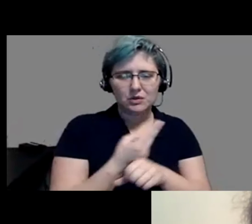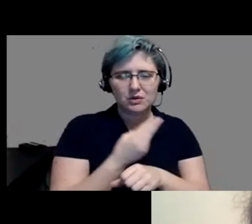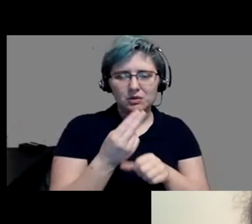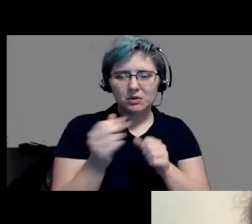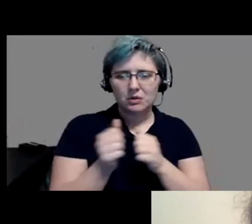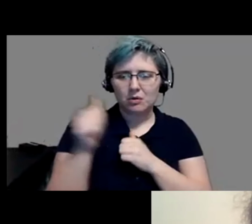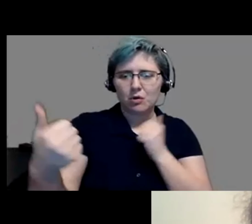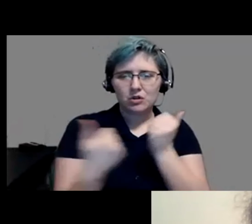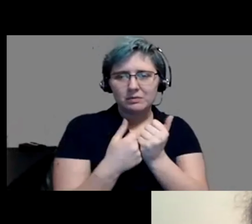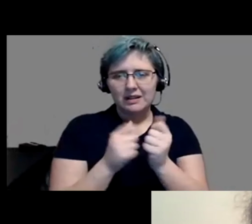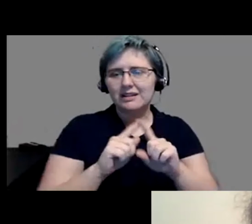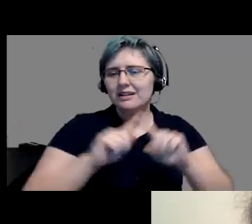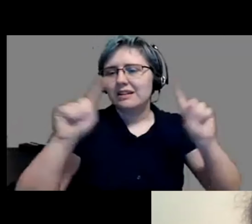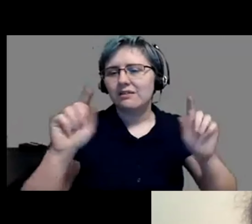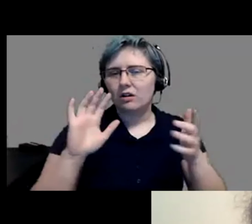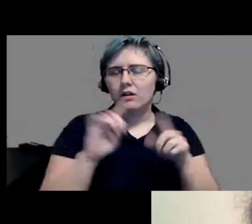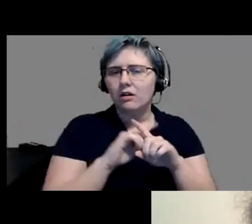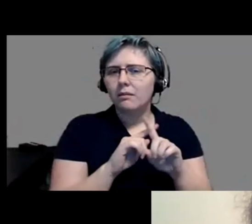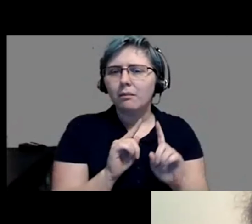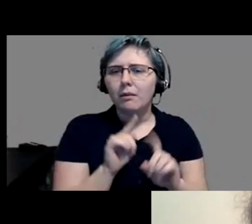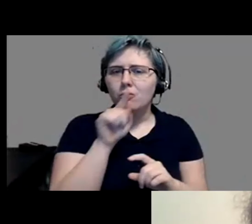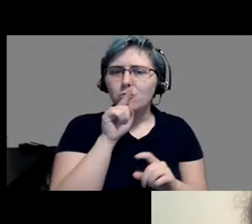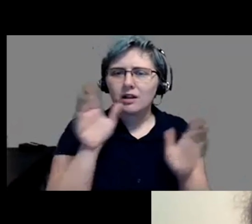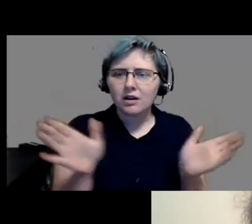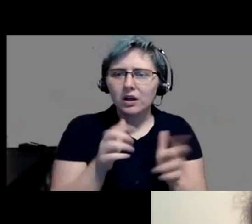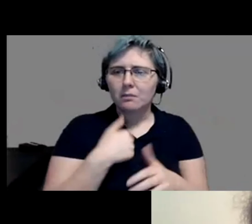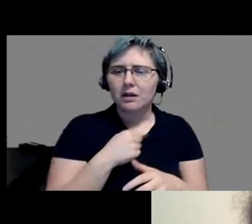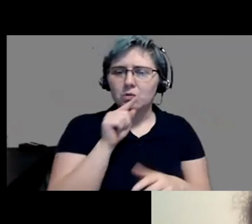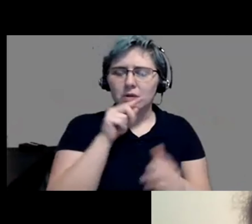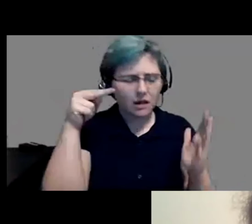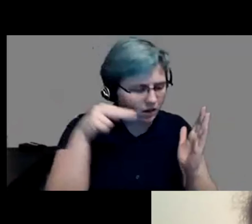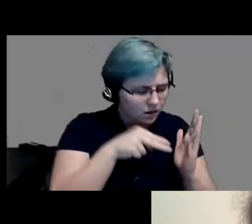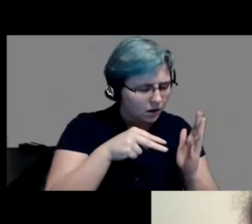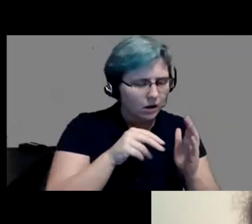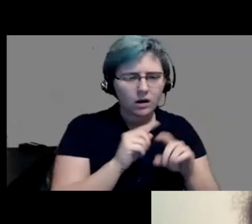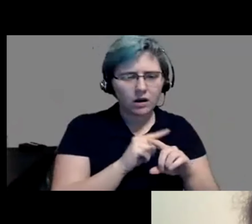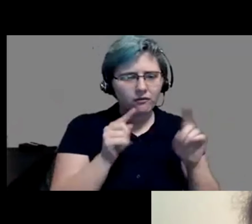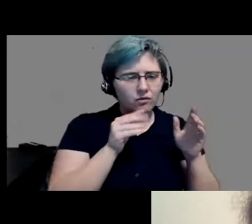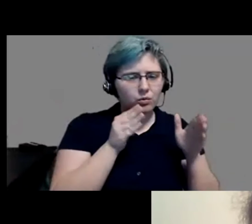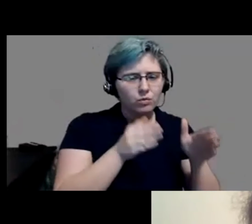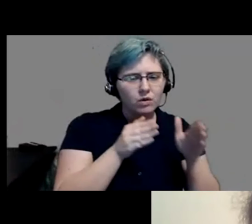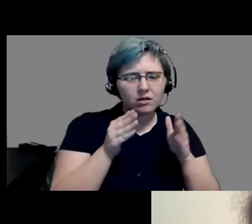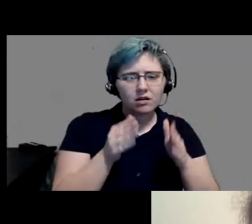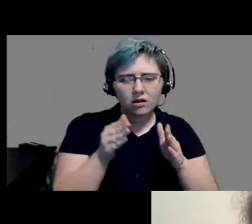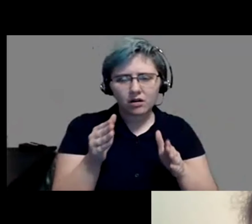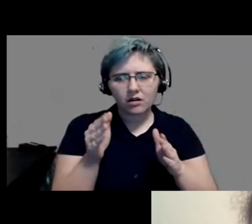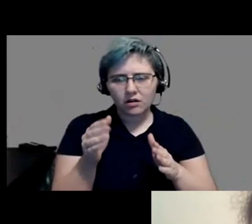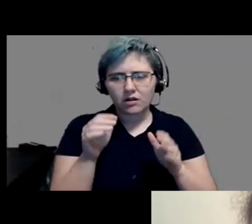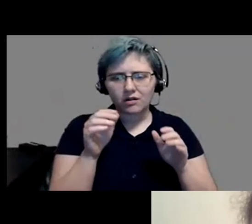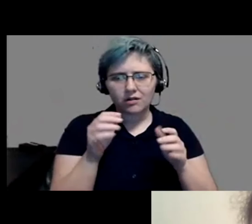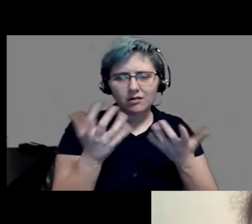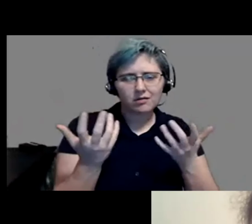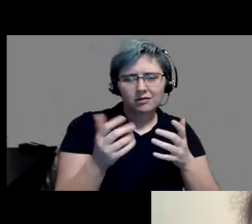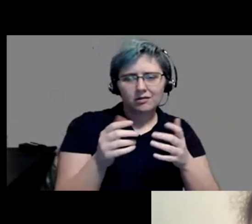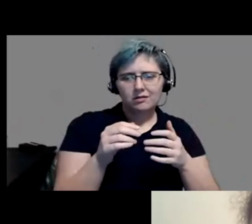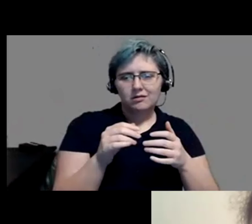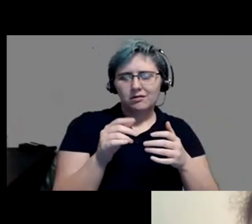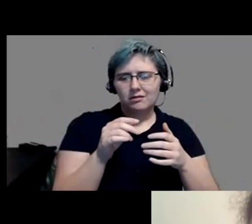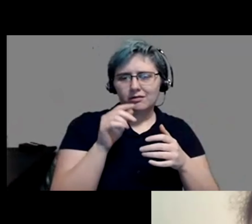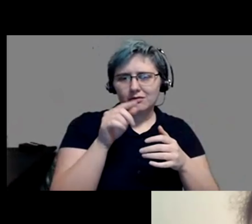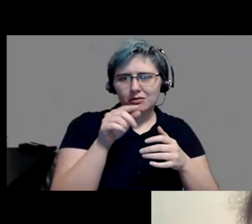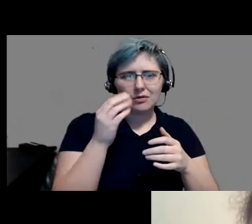bit differently, but you really encouraged me to look into ways that the electronic thermostats, light